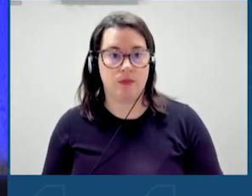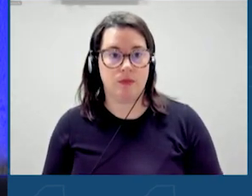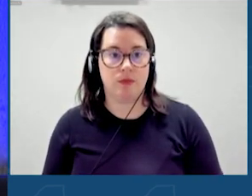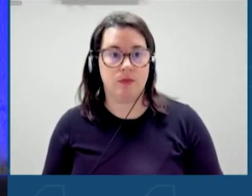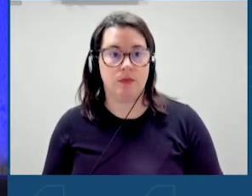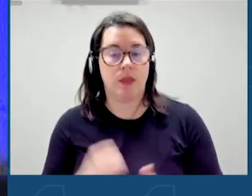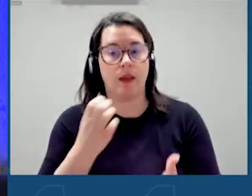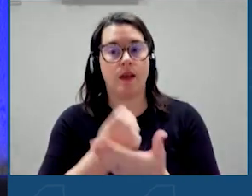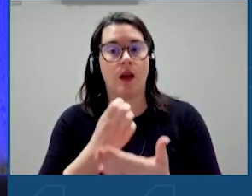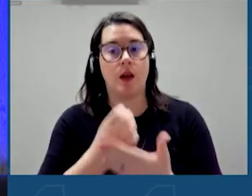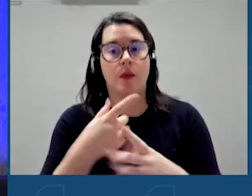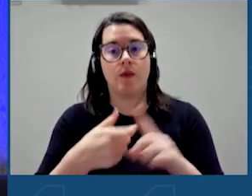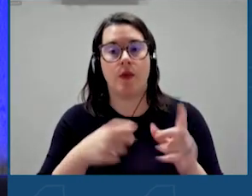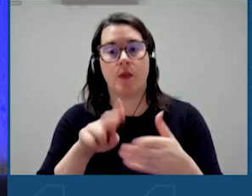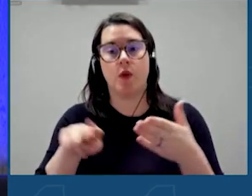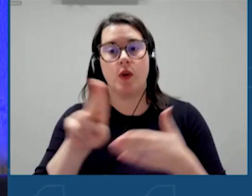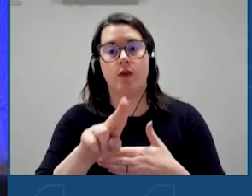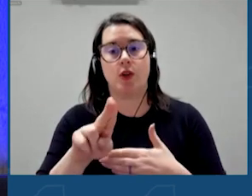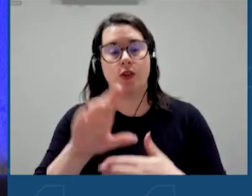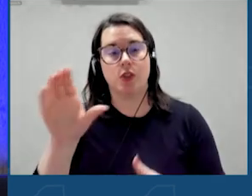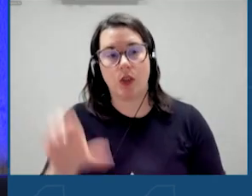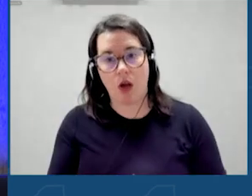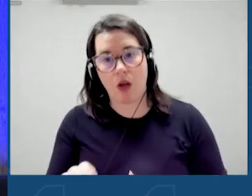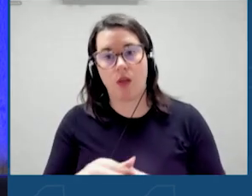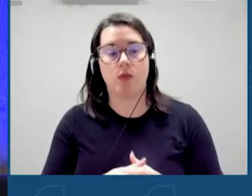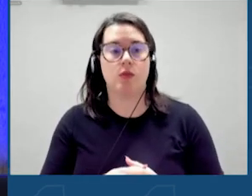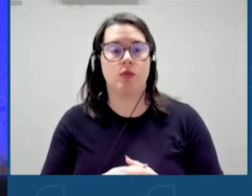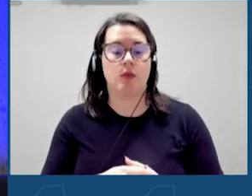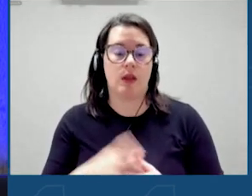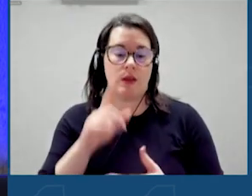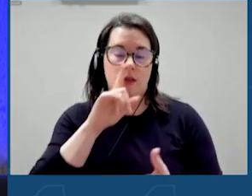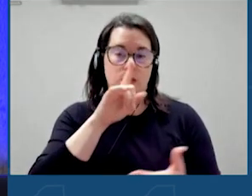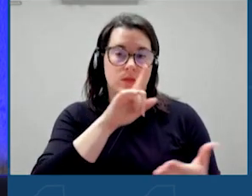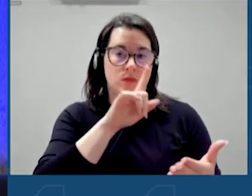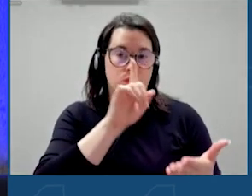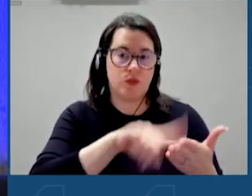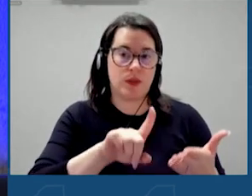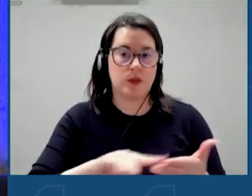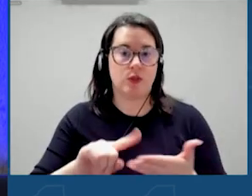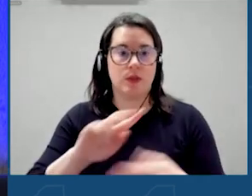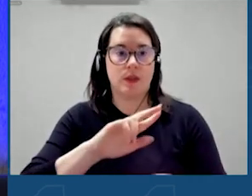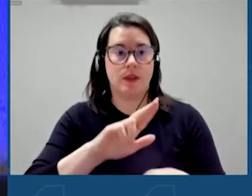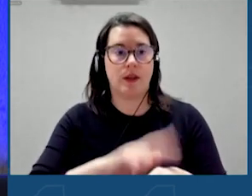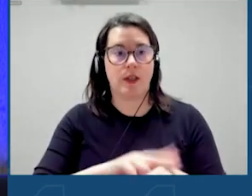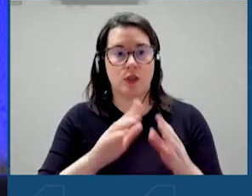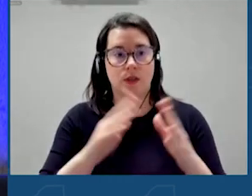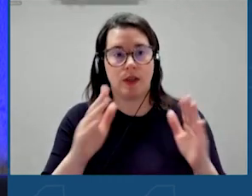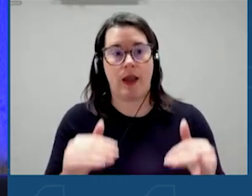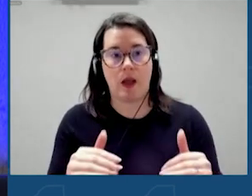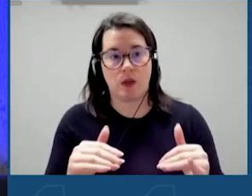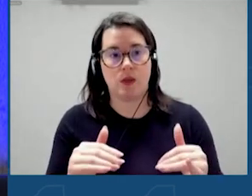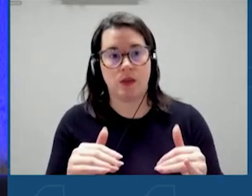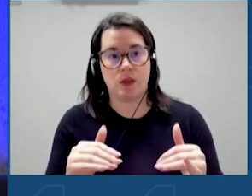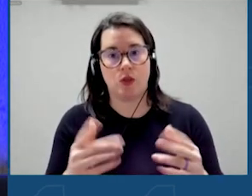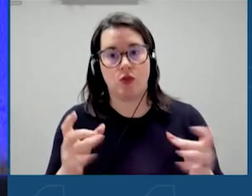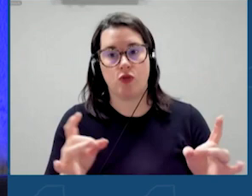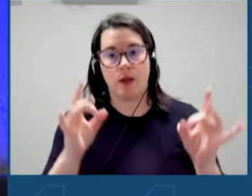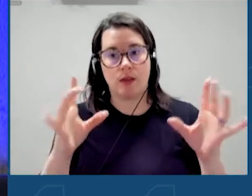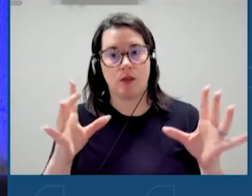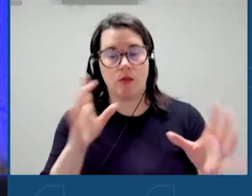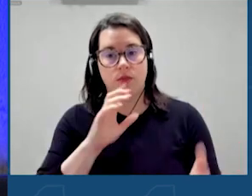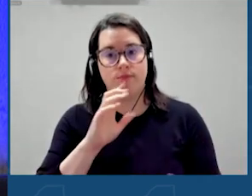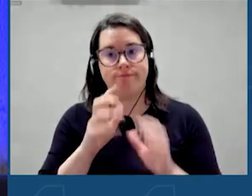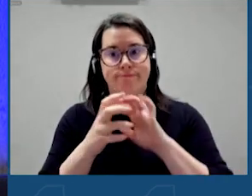Economists from the University of Chicago and Berkeley conducted a study on the nation's housing crisis. It has a jaw-dropping conclusion. Here's what they